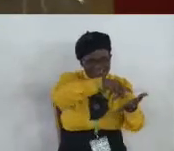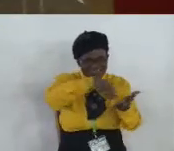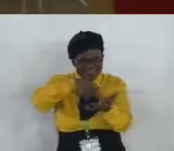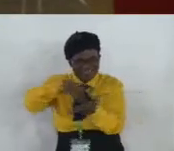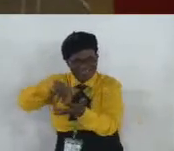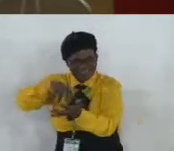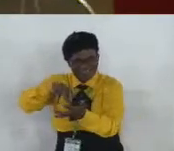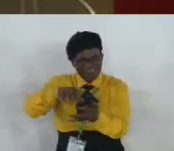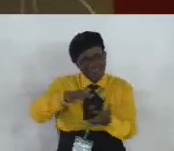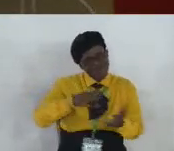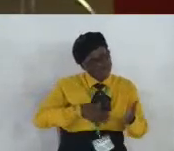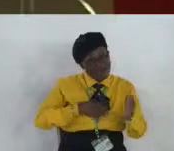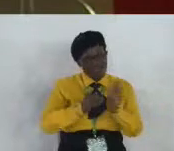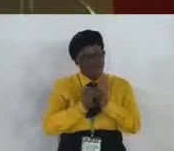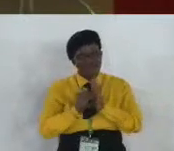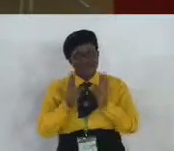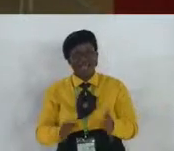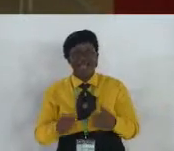My owner has come.